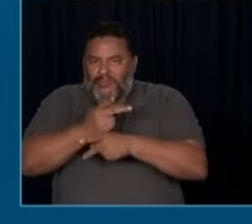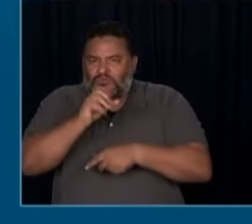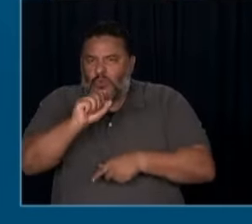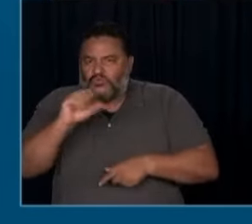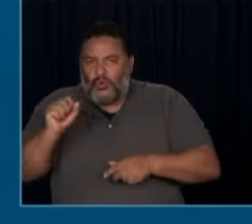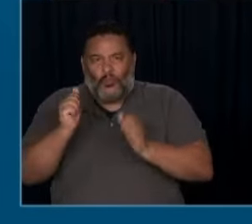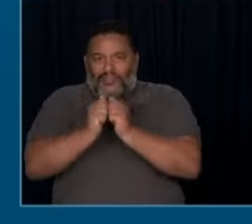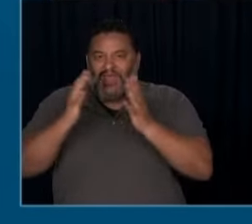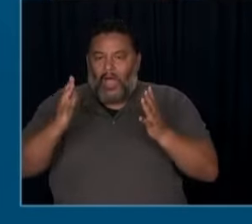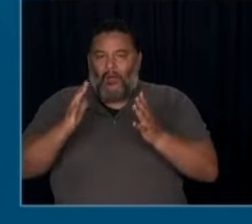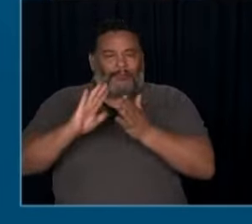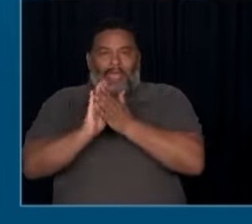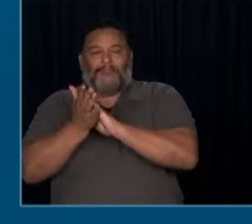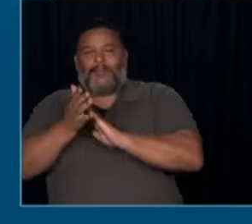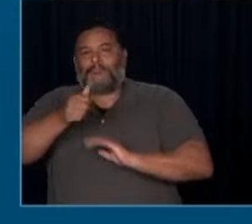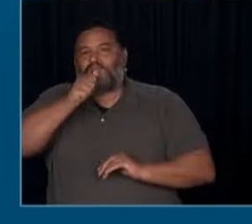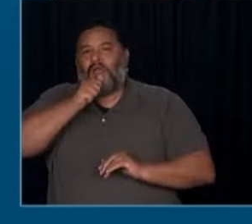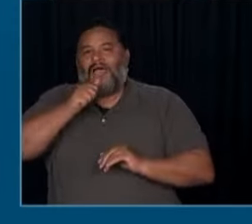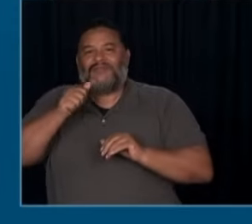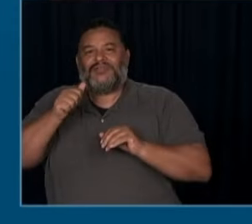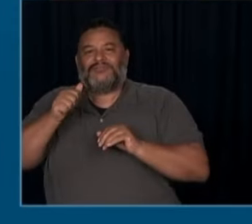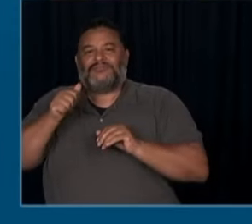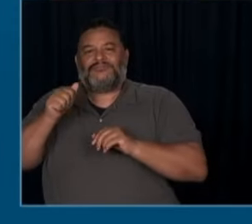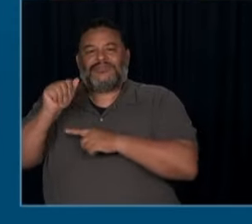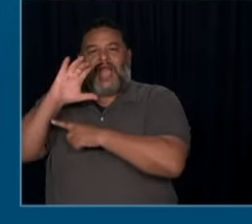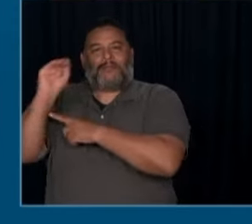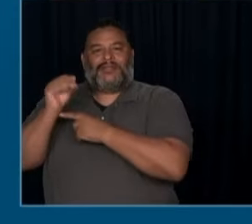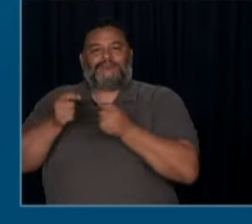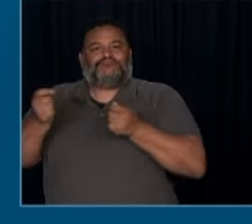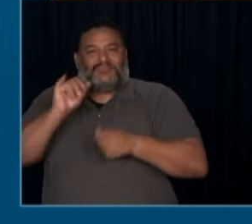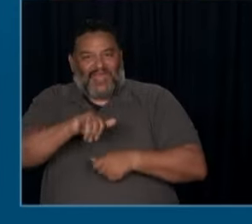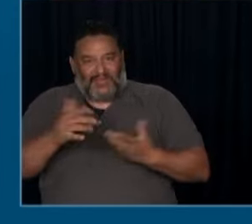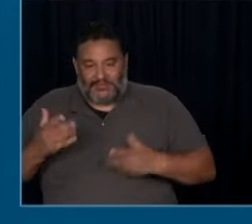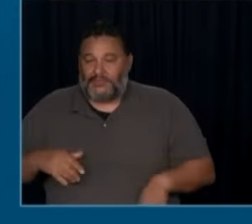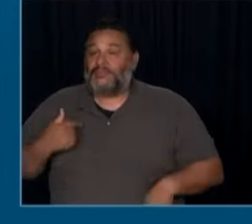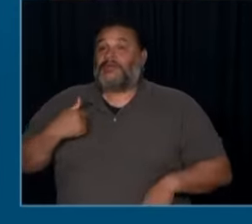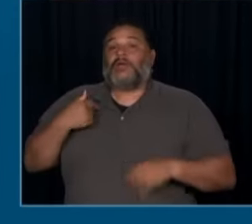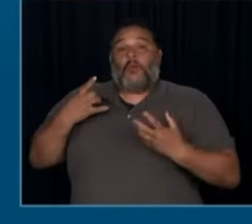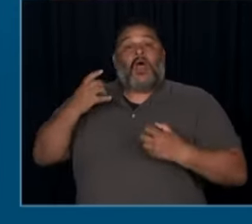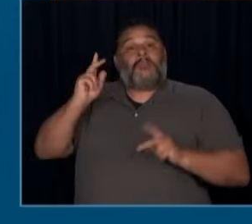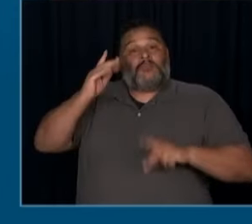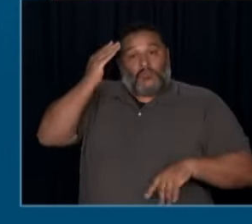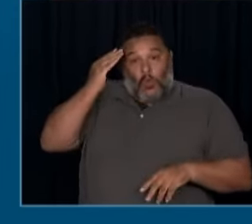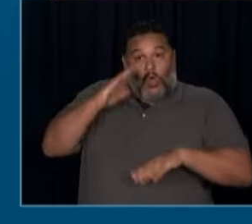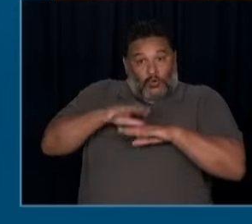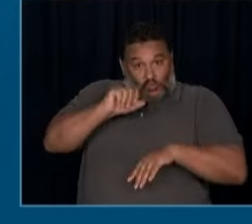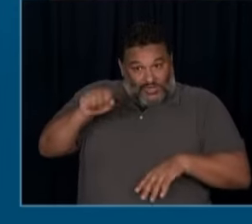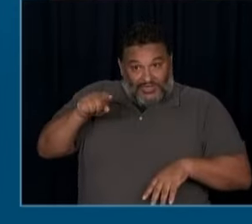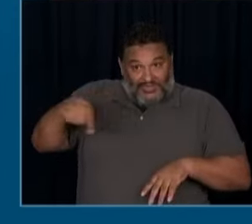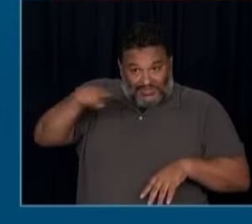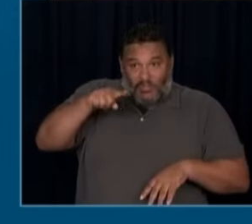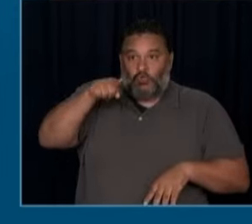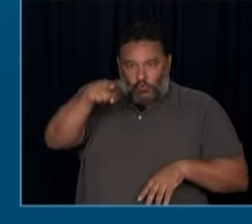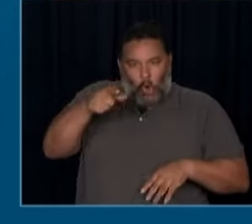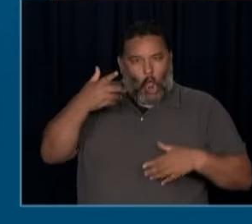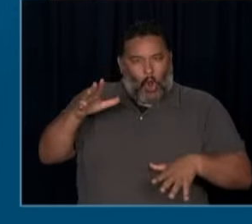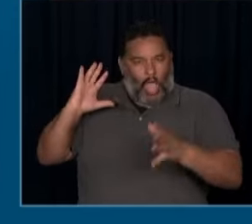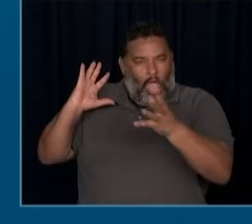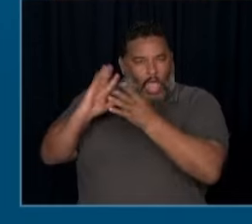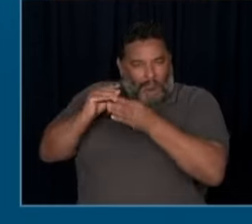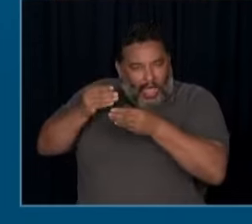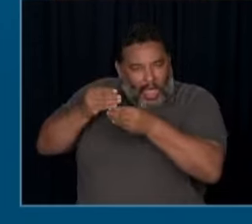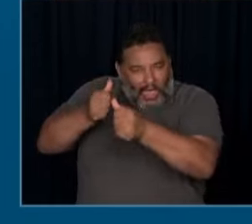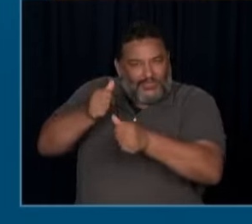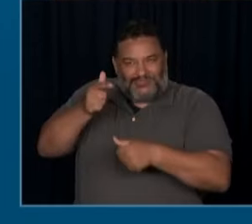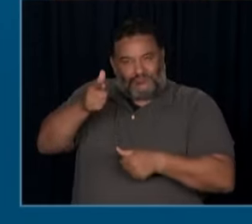without privatizing it? 30 seconds, please. I want people who are on Social Security to know you have paid into that. That is an insurance benefit you've paid